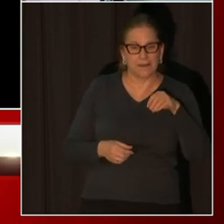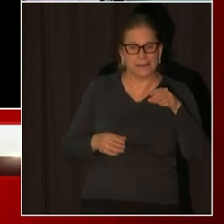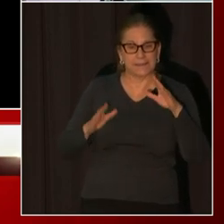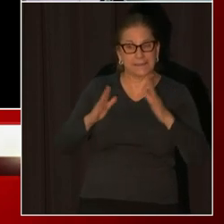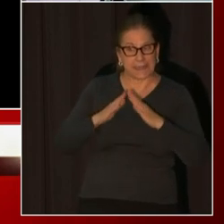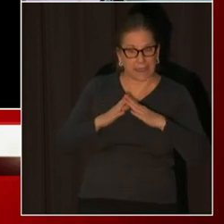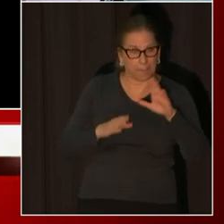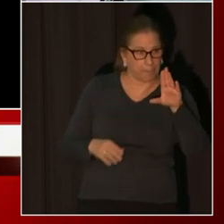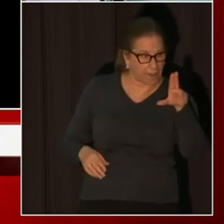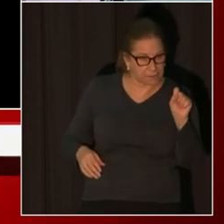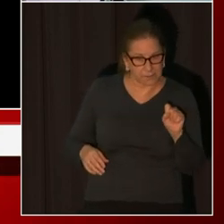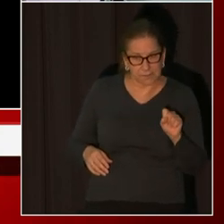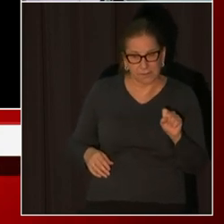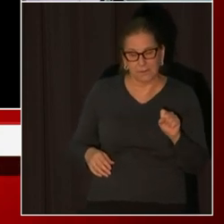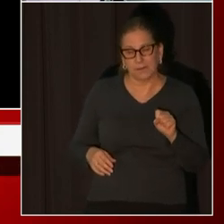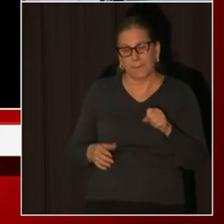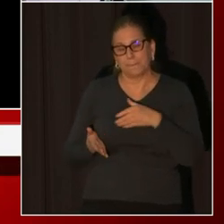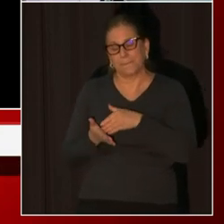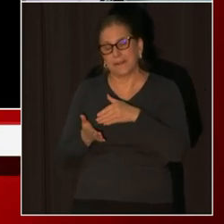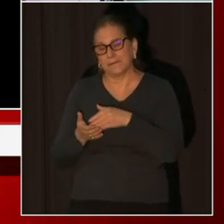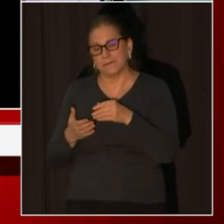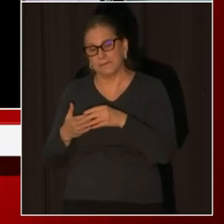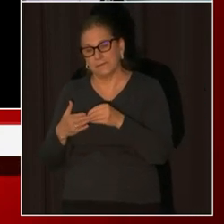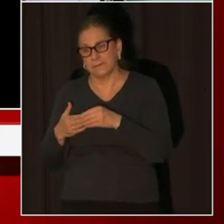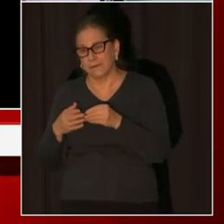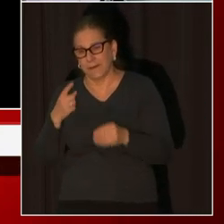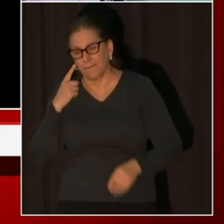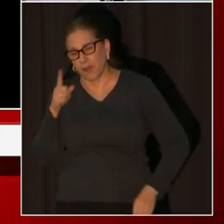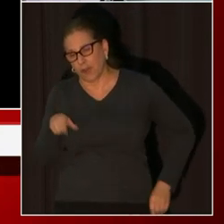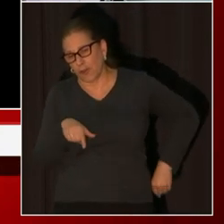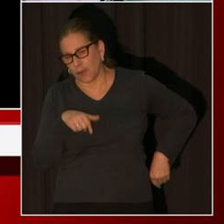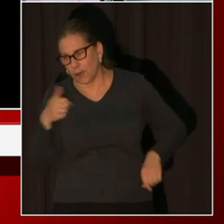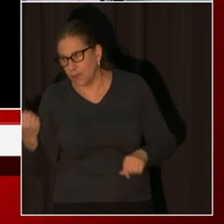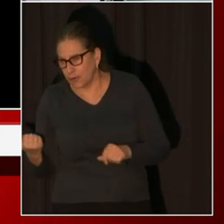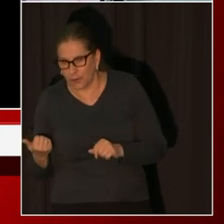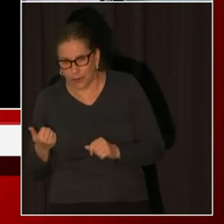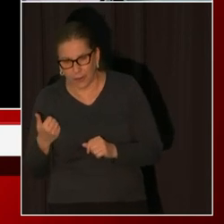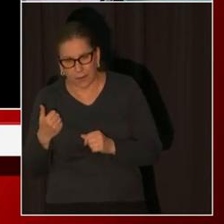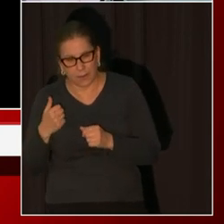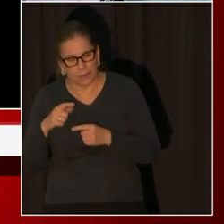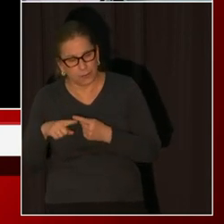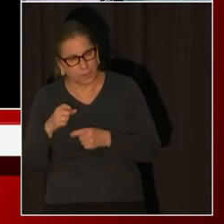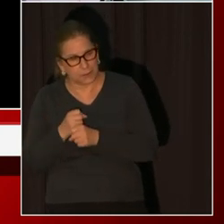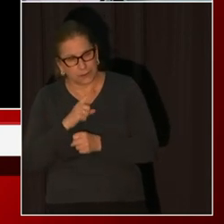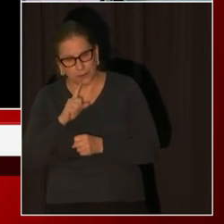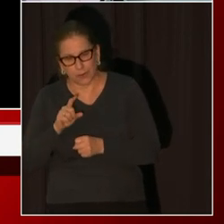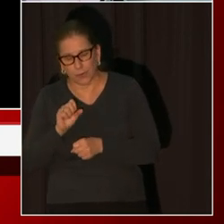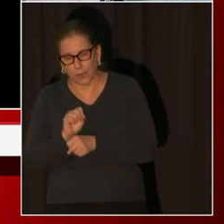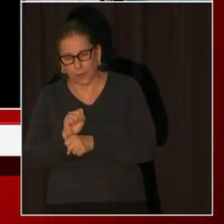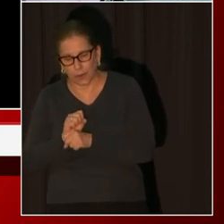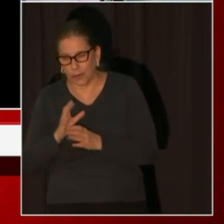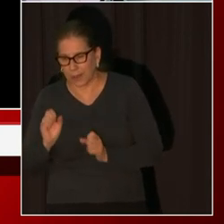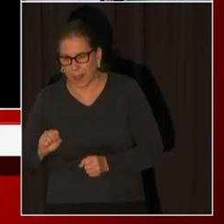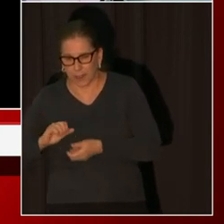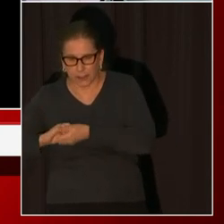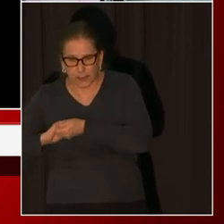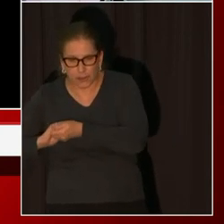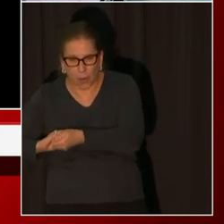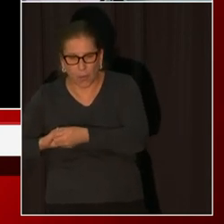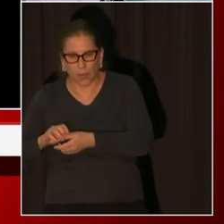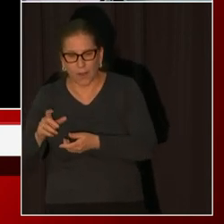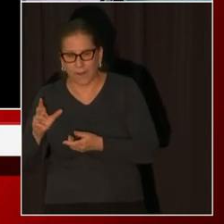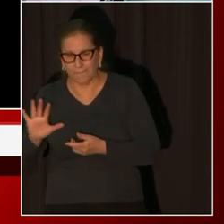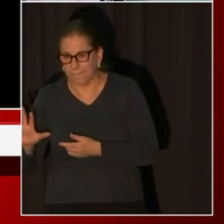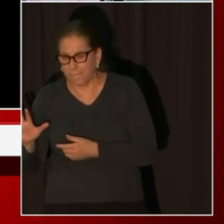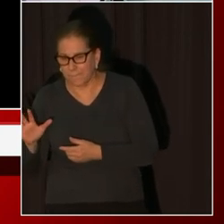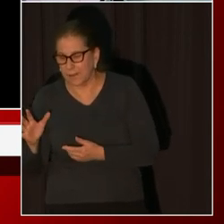our efforts around dedicated towing services and bike lane enforcement during rush hour, which supports our Vision Zero